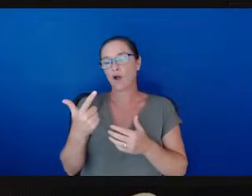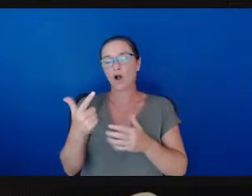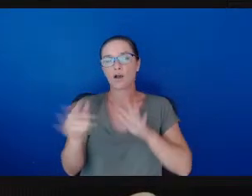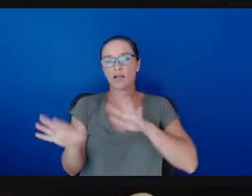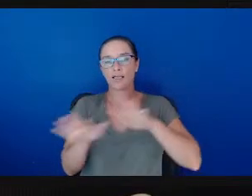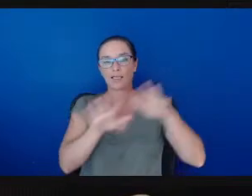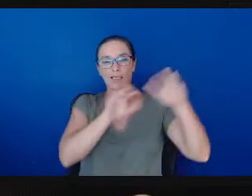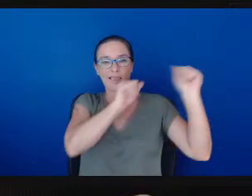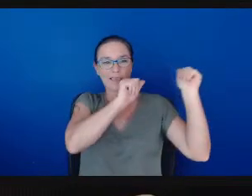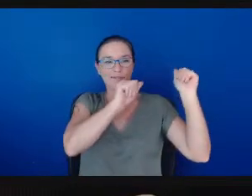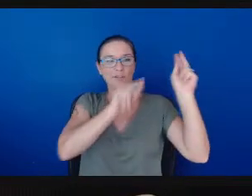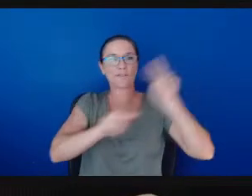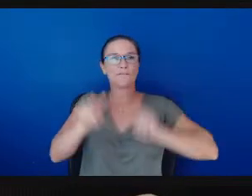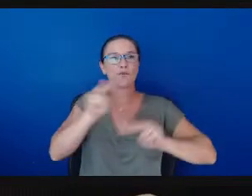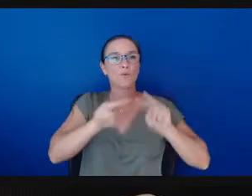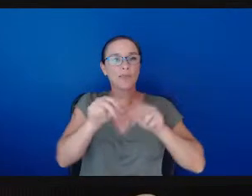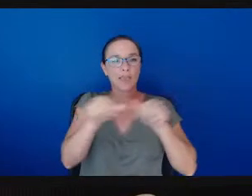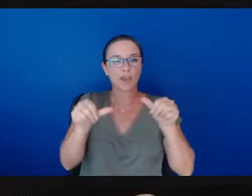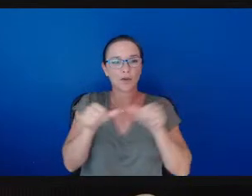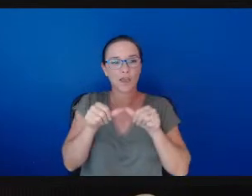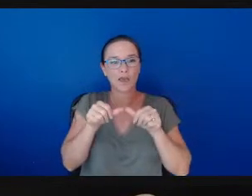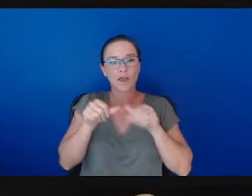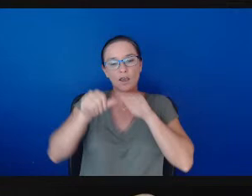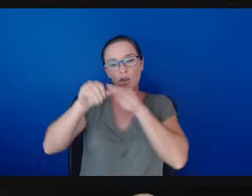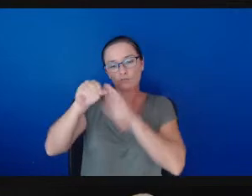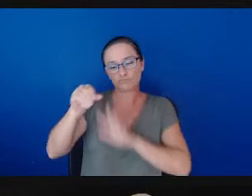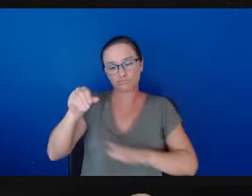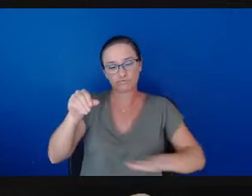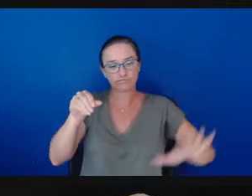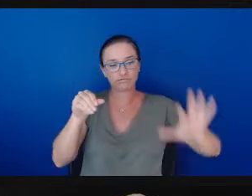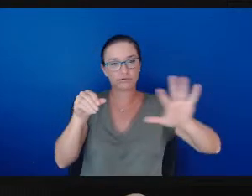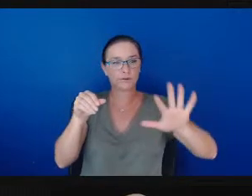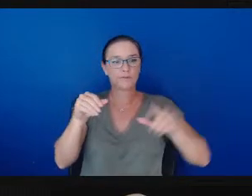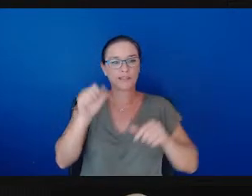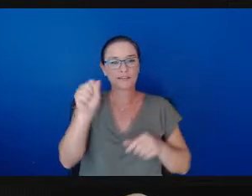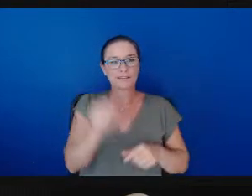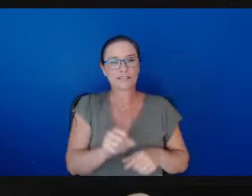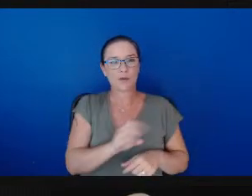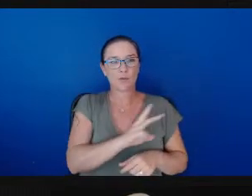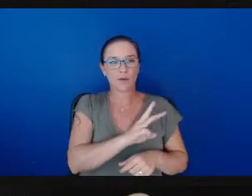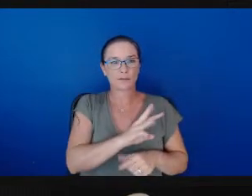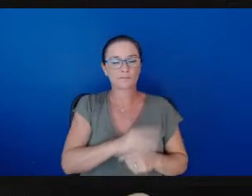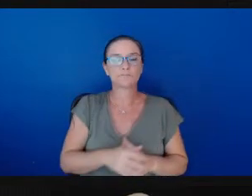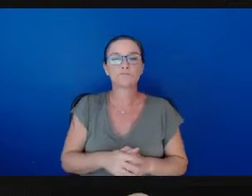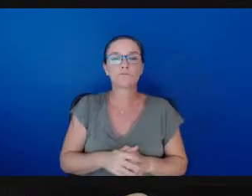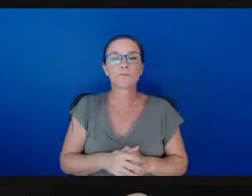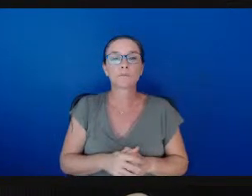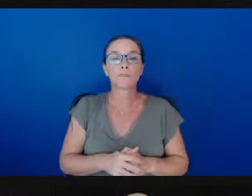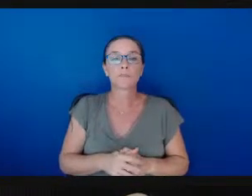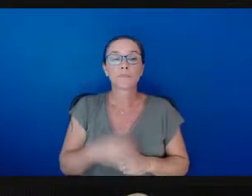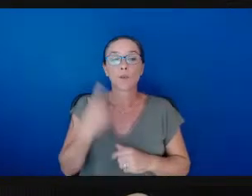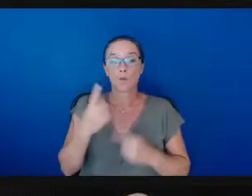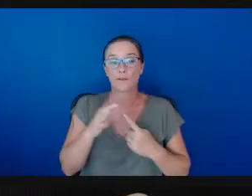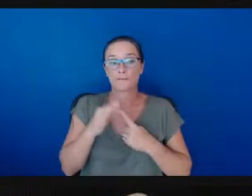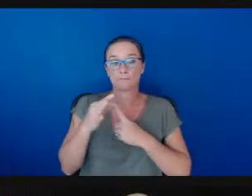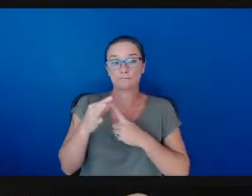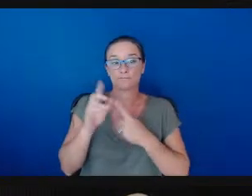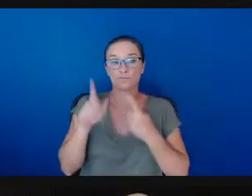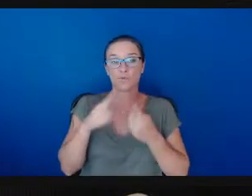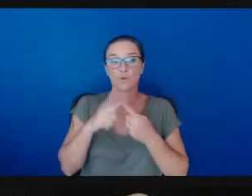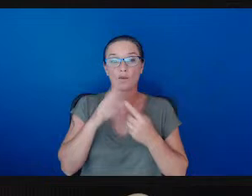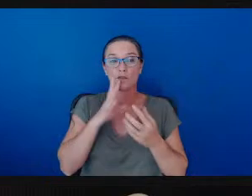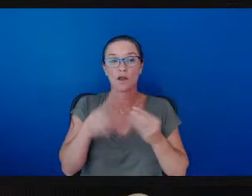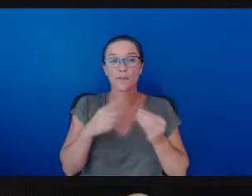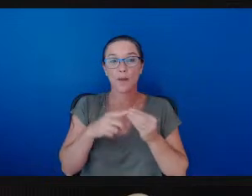areas off across the desert towards the southwest. The one caveat to that is when we get to the viewing, we'll talk